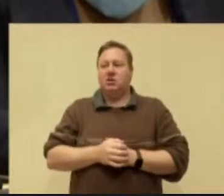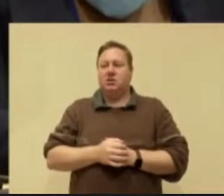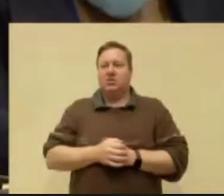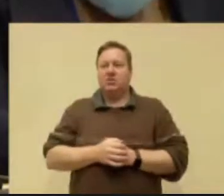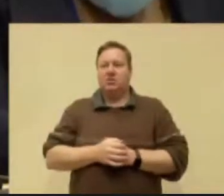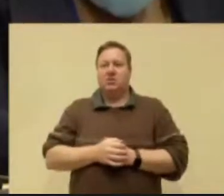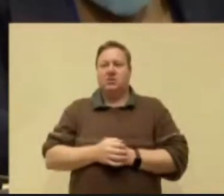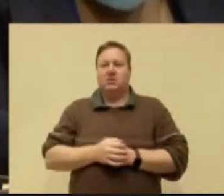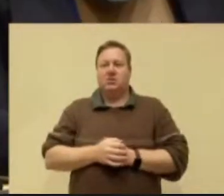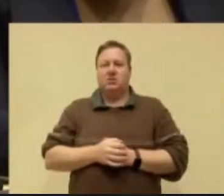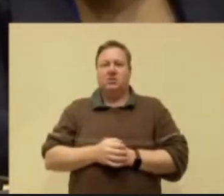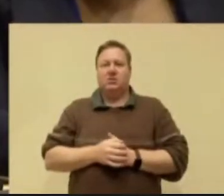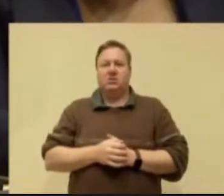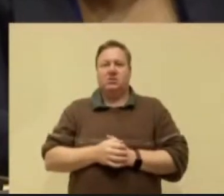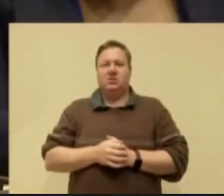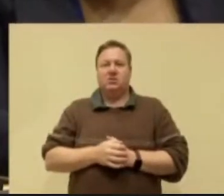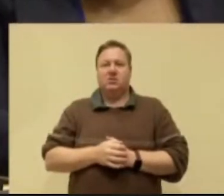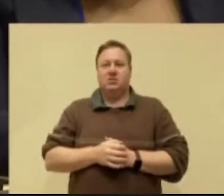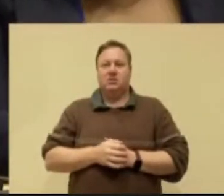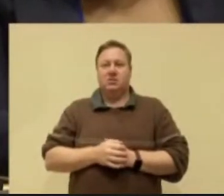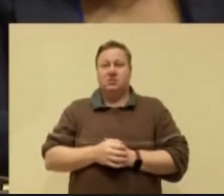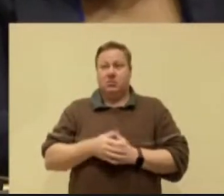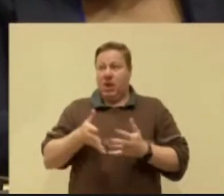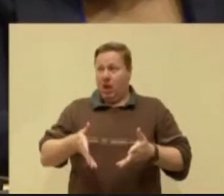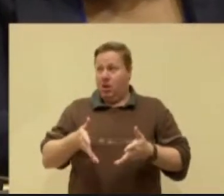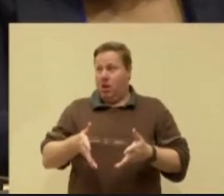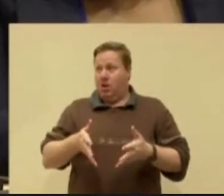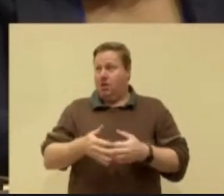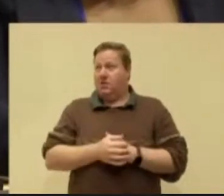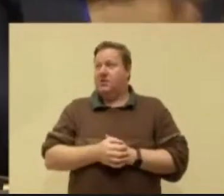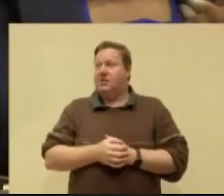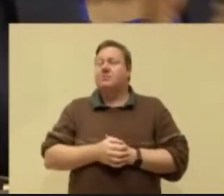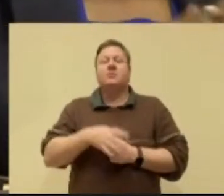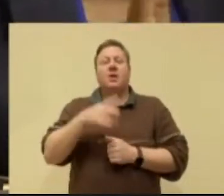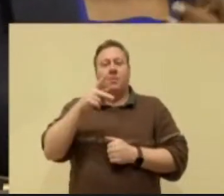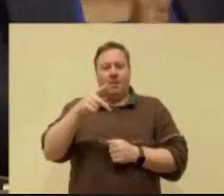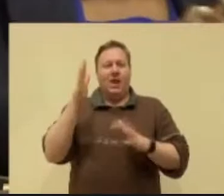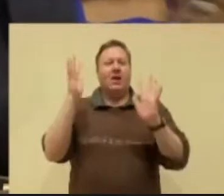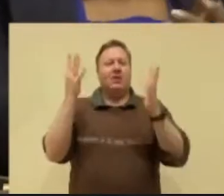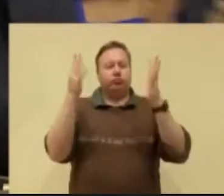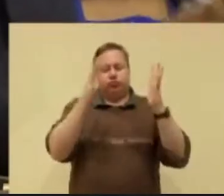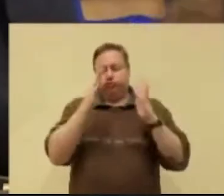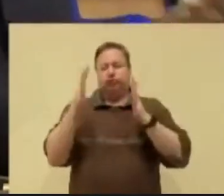him where's pamela okay okay pamela